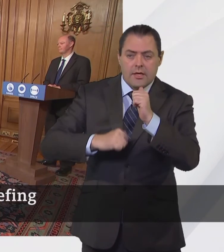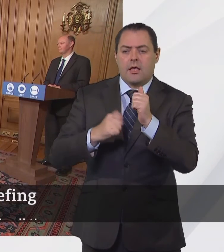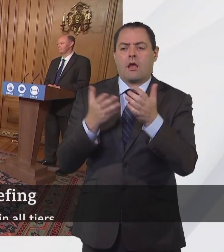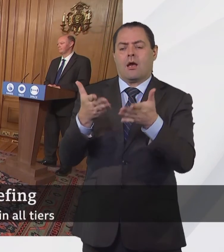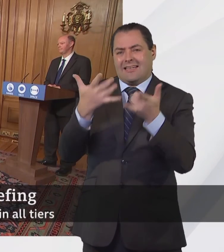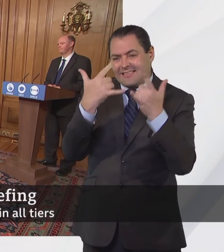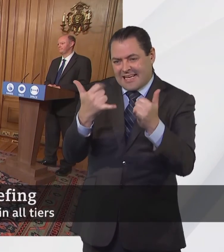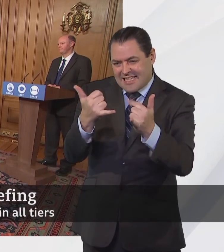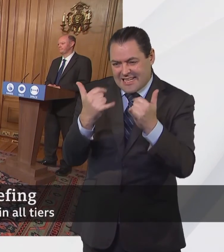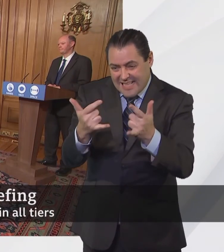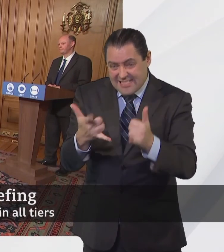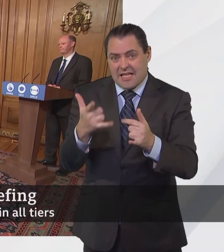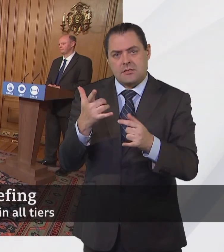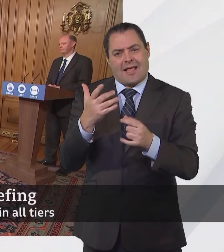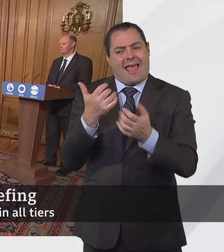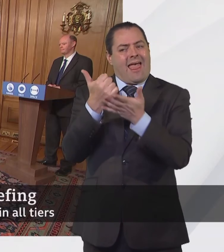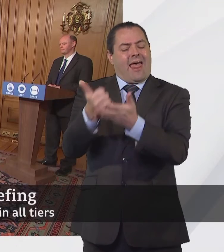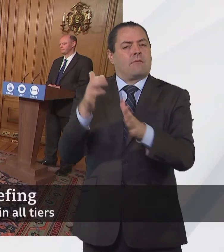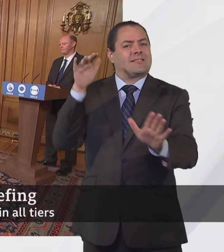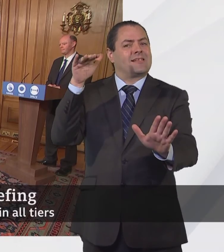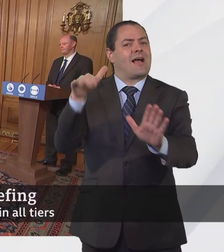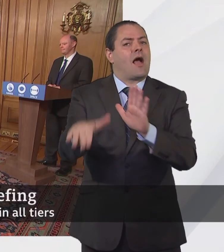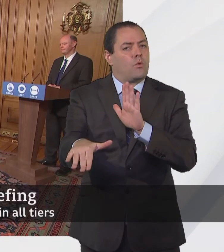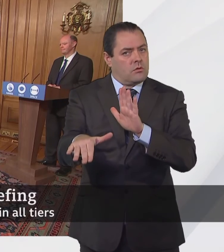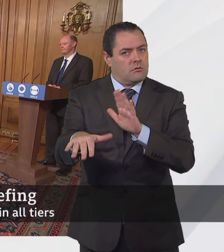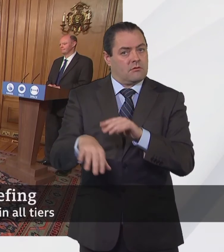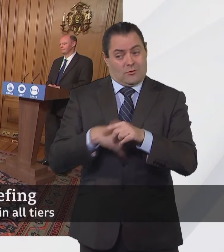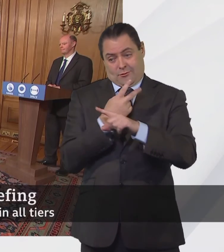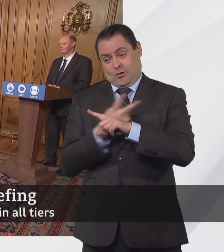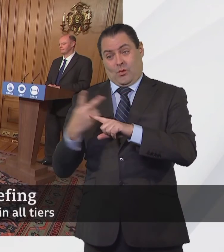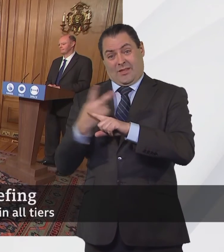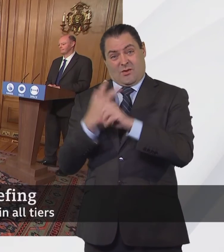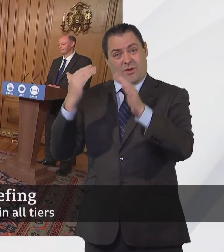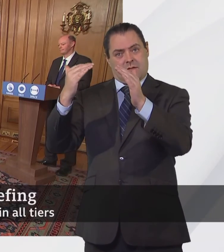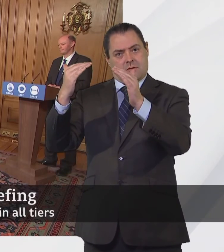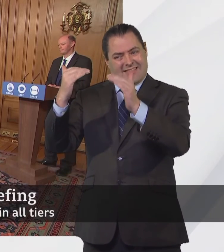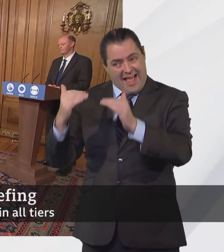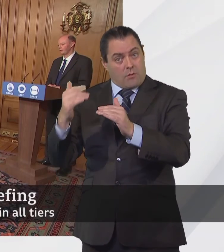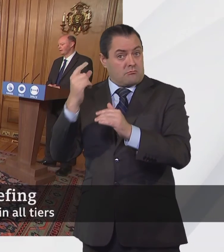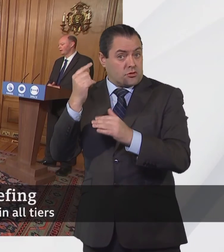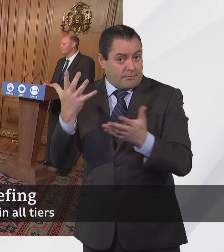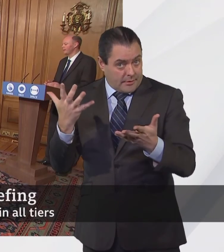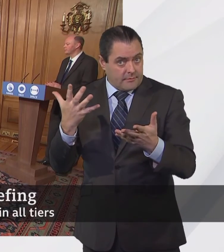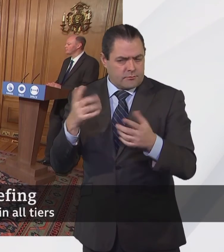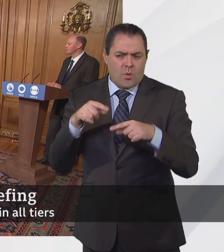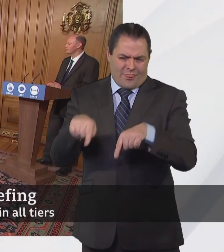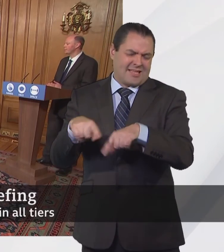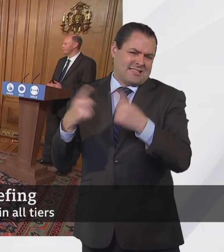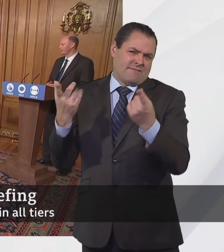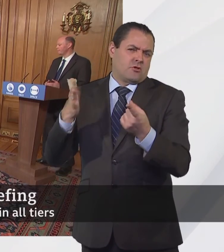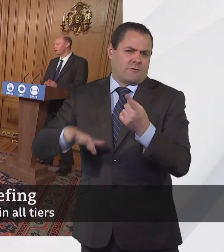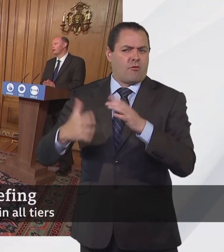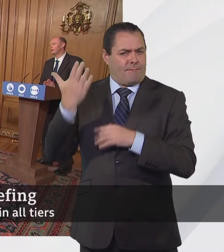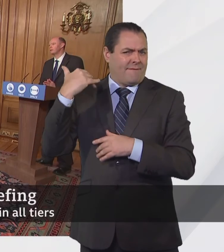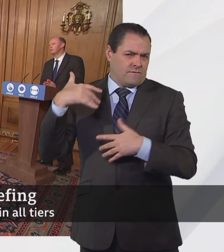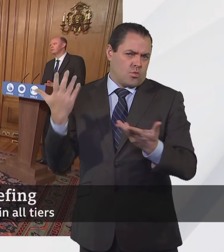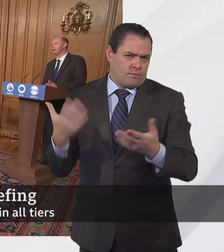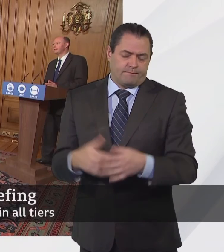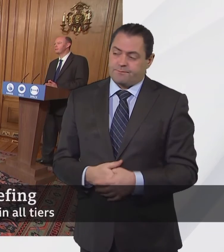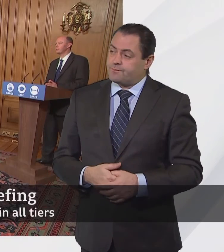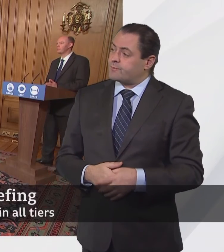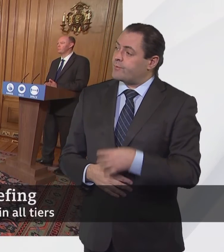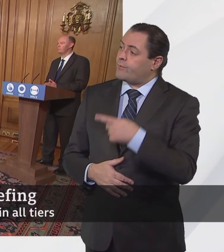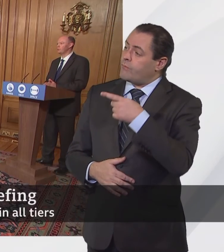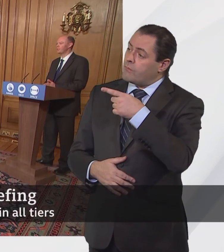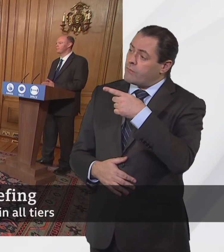that's very different from the world that we were in just a few weeks ago. In terms of the tiering,